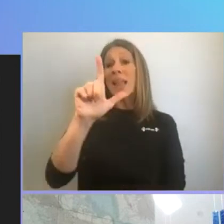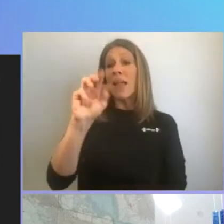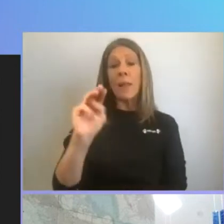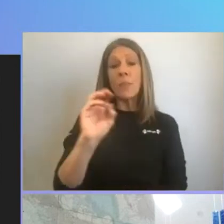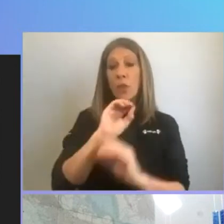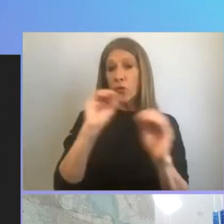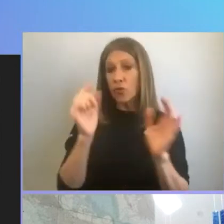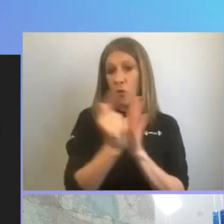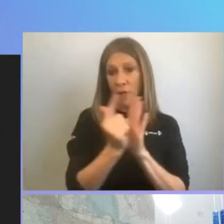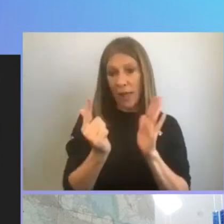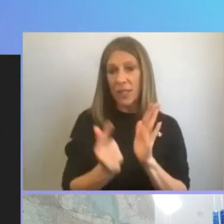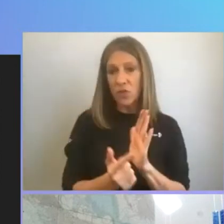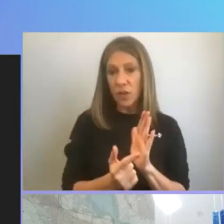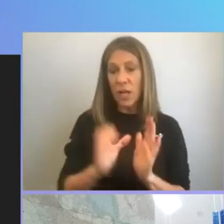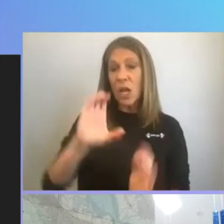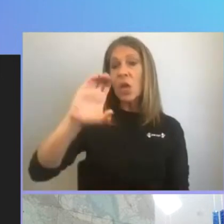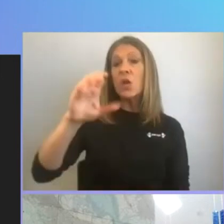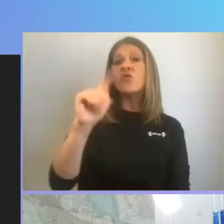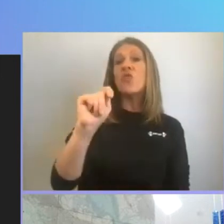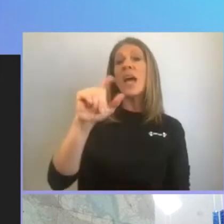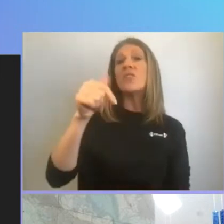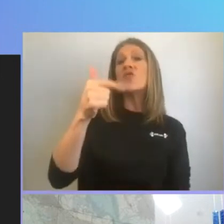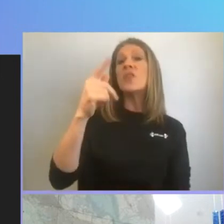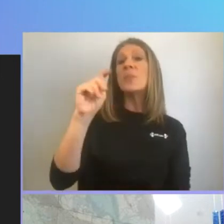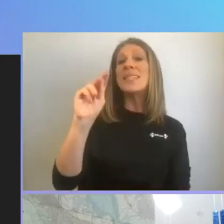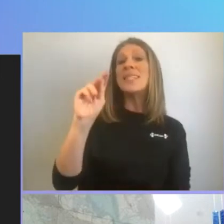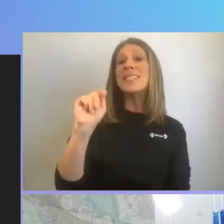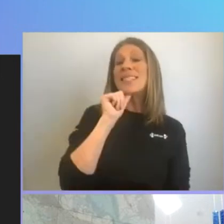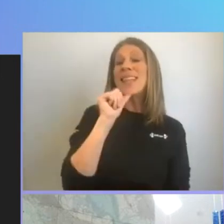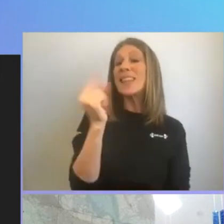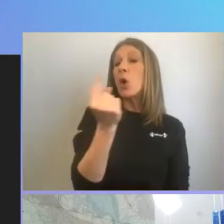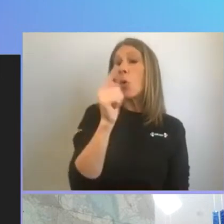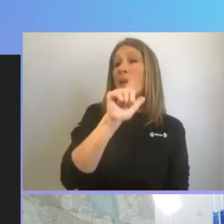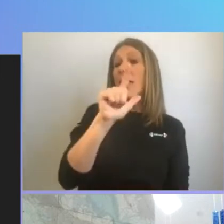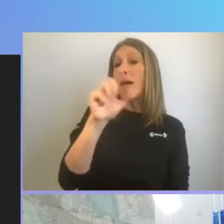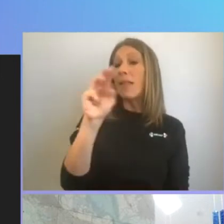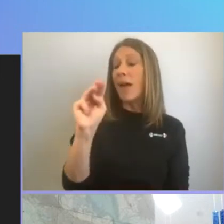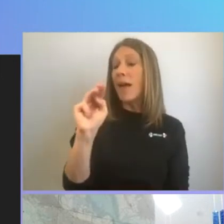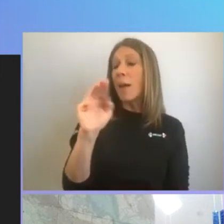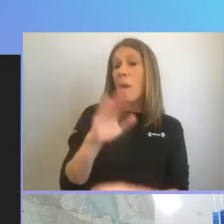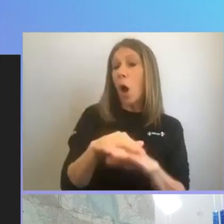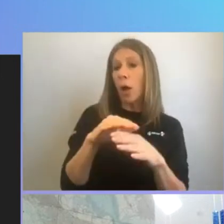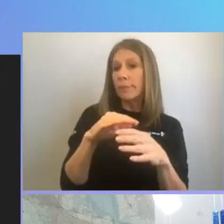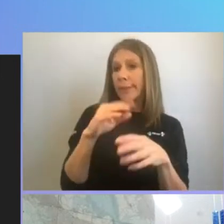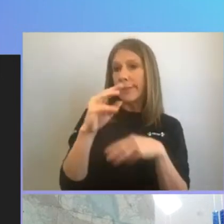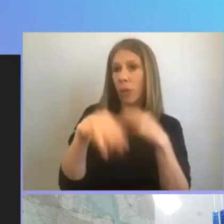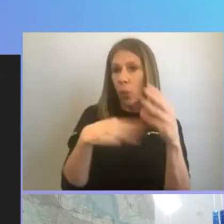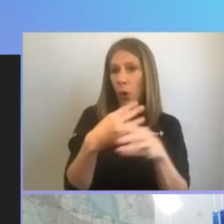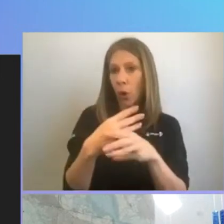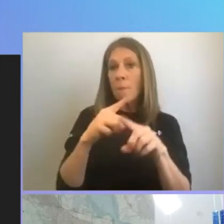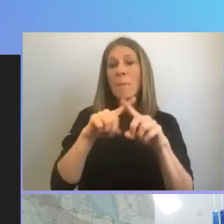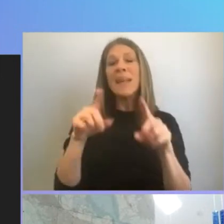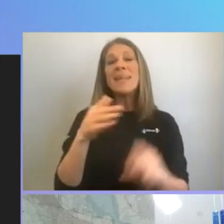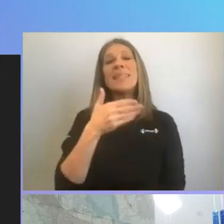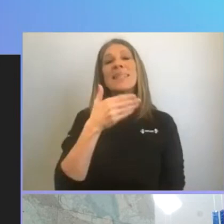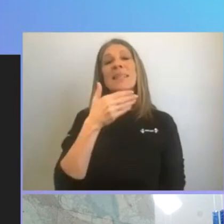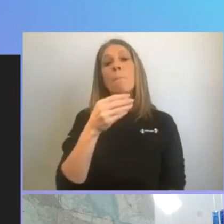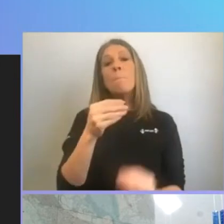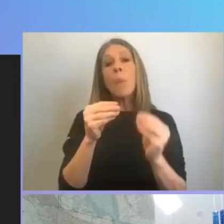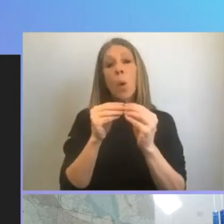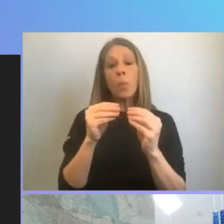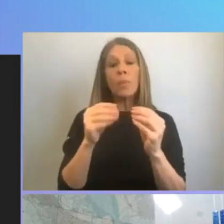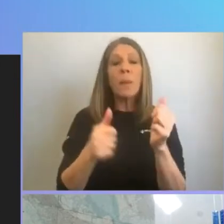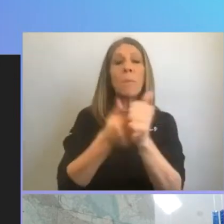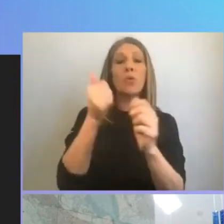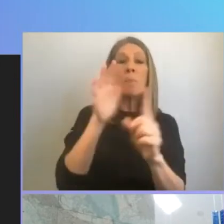copyright violations. ChatGPT is not the only LLM on the planet. It's just the best known and the easiest